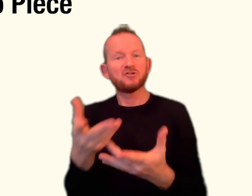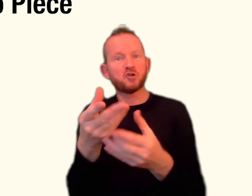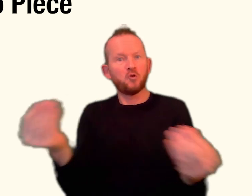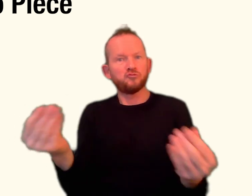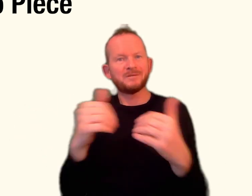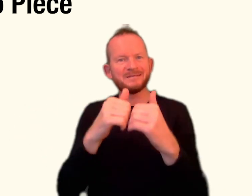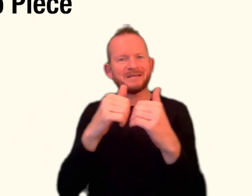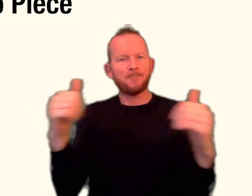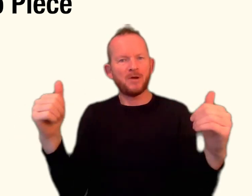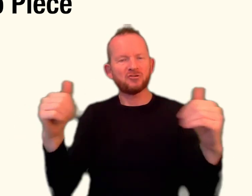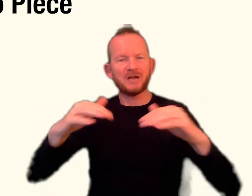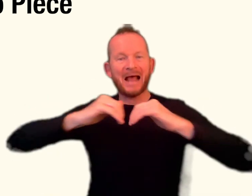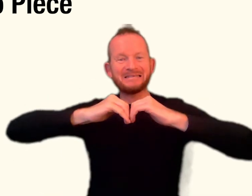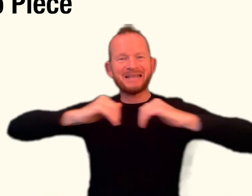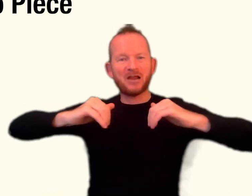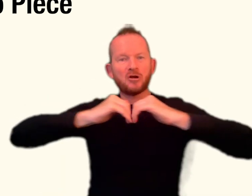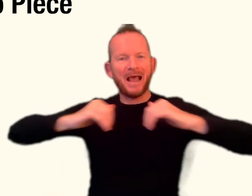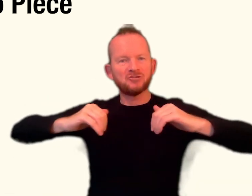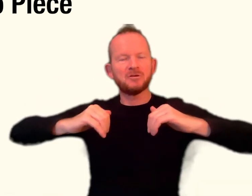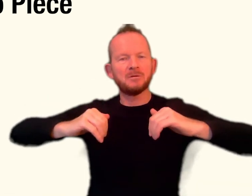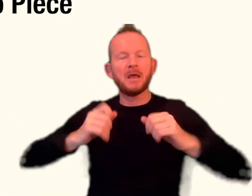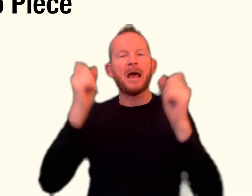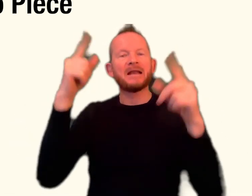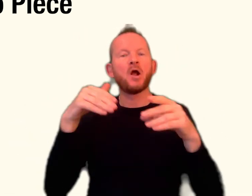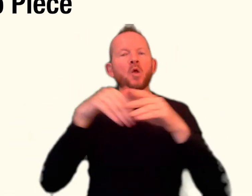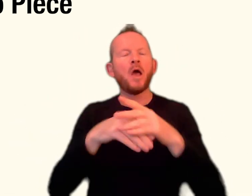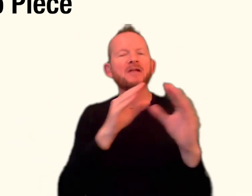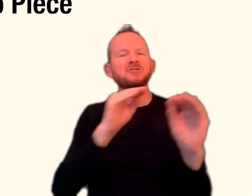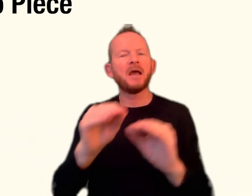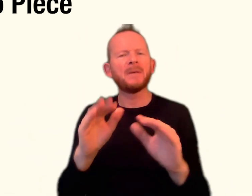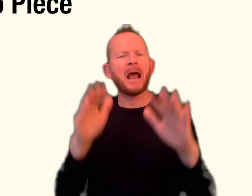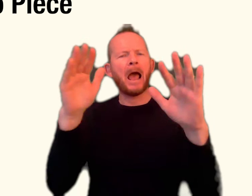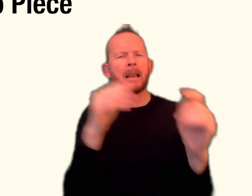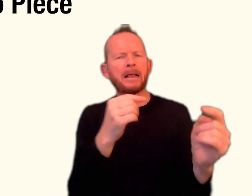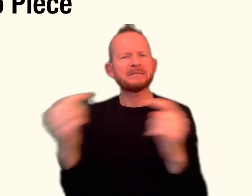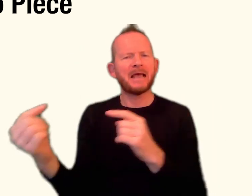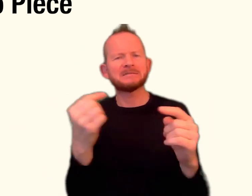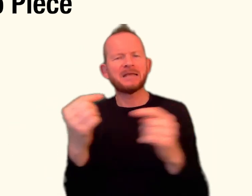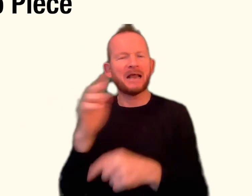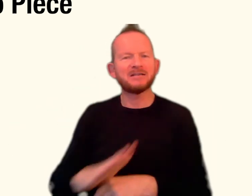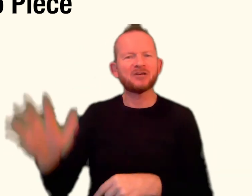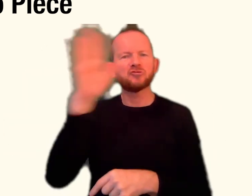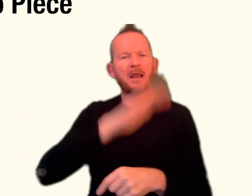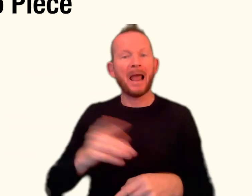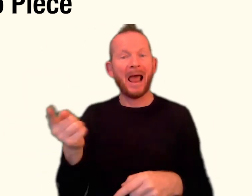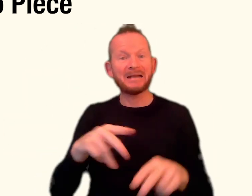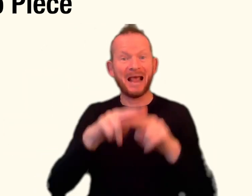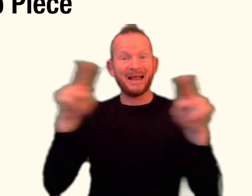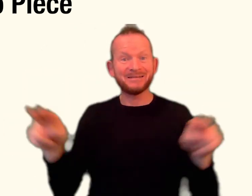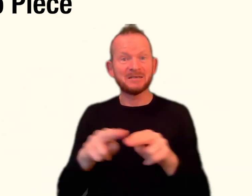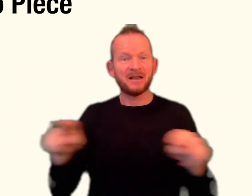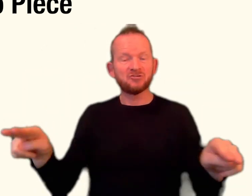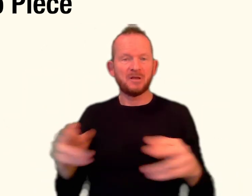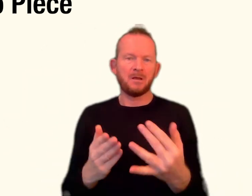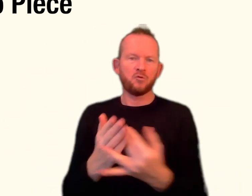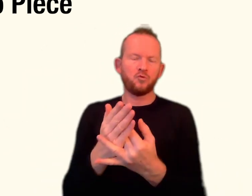and segregation. The idea of inclusion in education has been highly contested nationally and internationally, due in